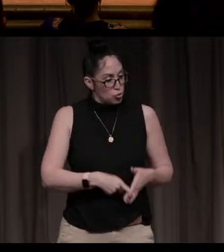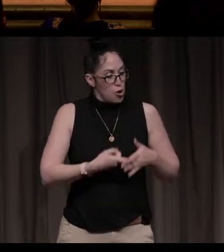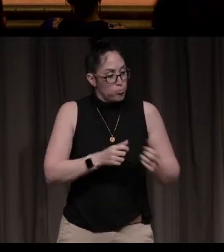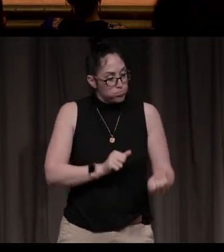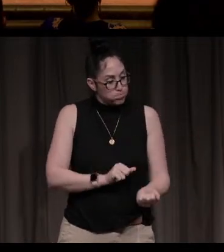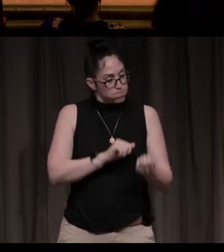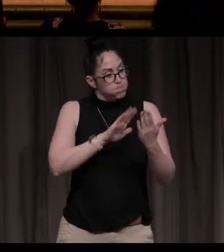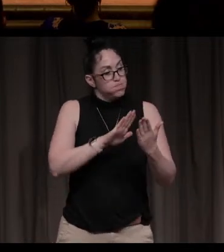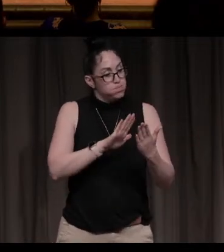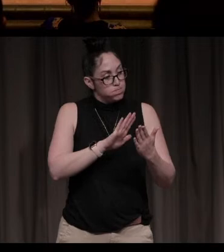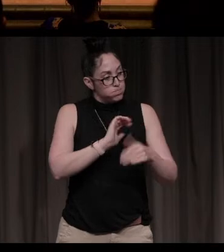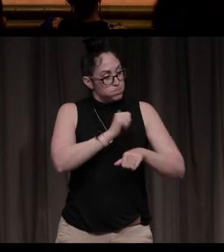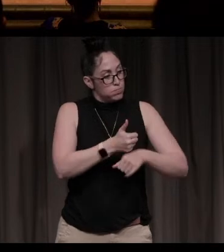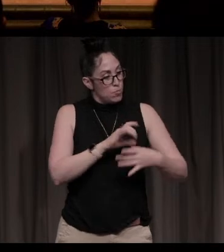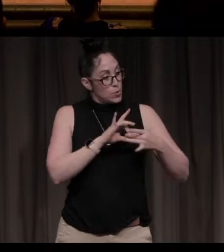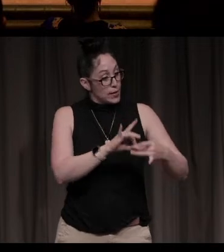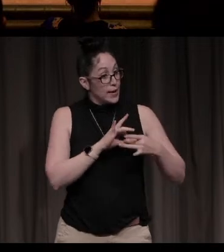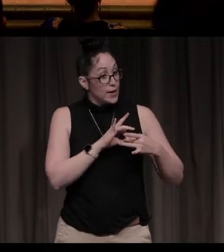your projects?